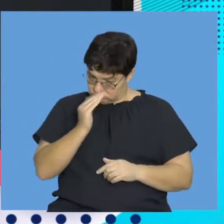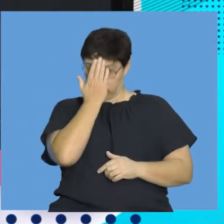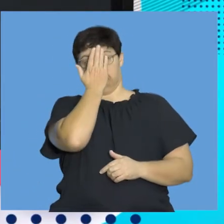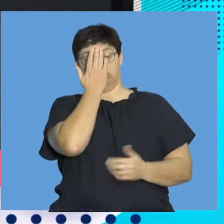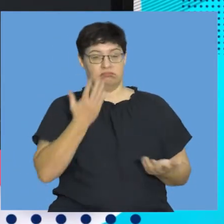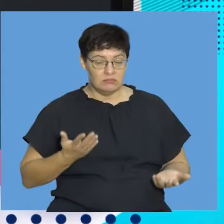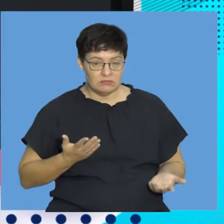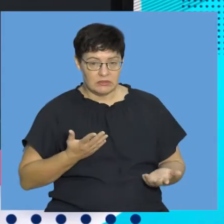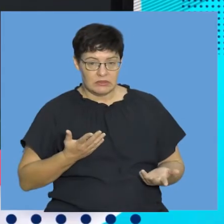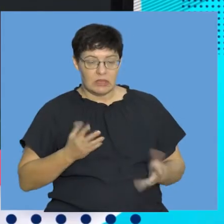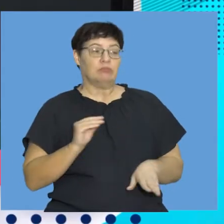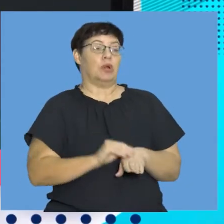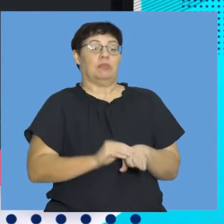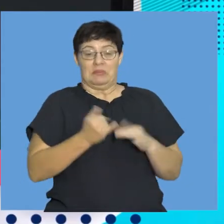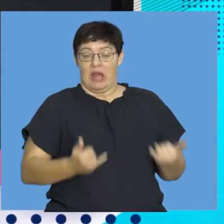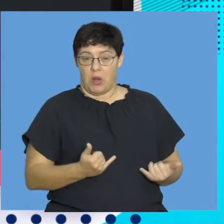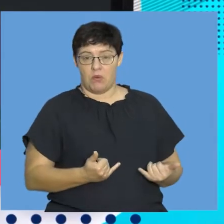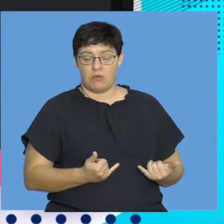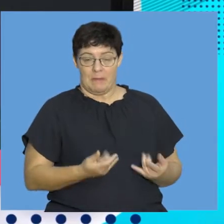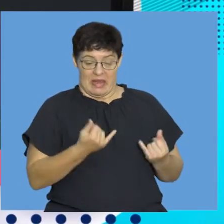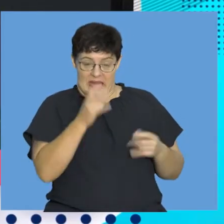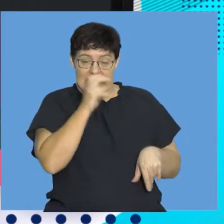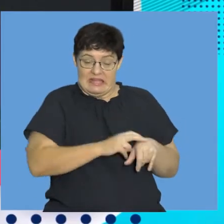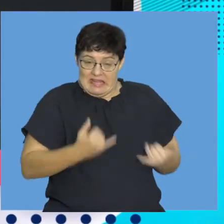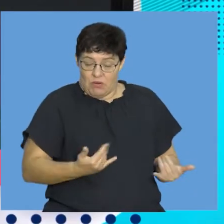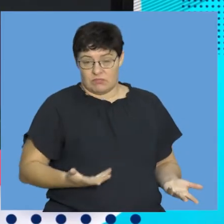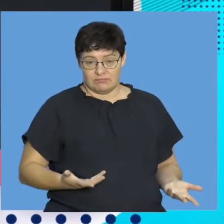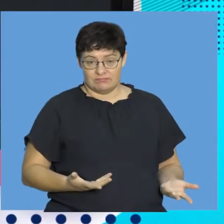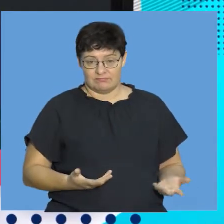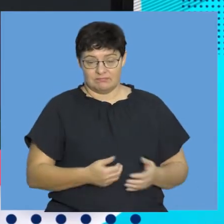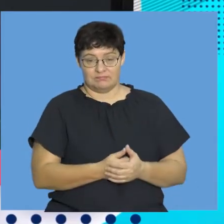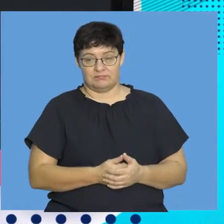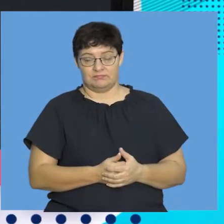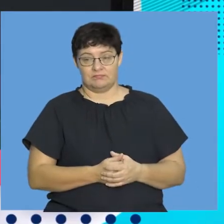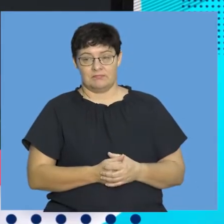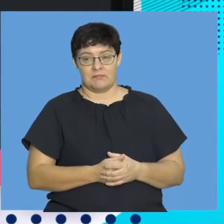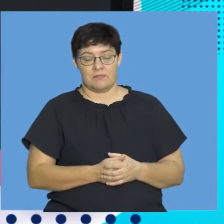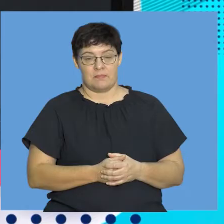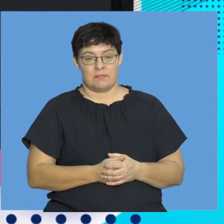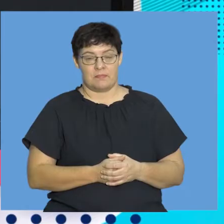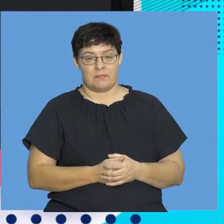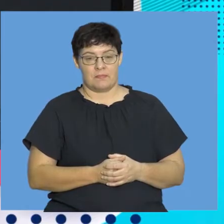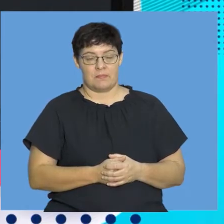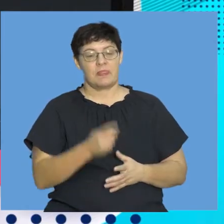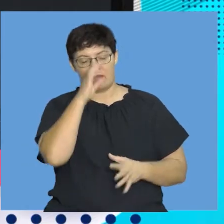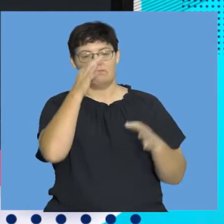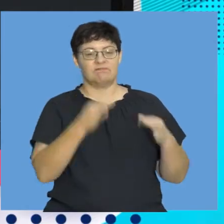financial institutes. But now she's in a crunch situation. She needs the funds now.